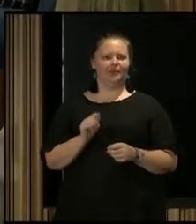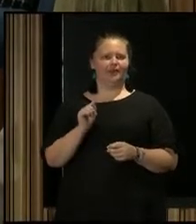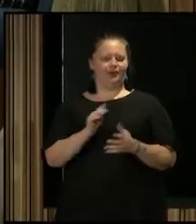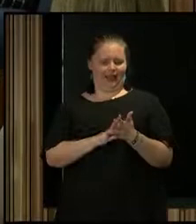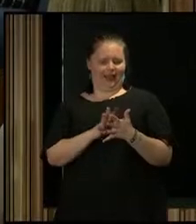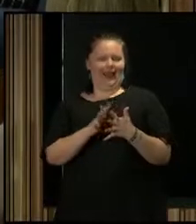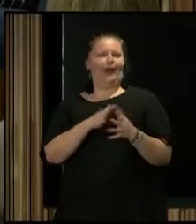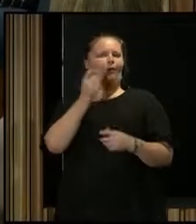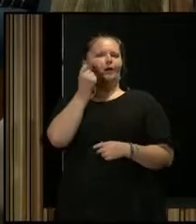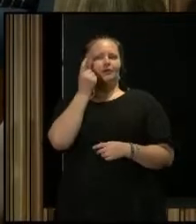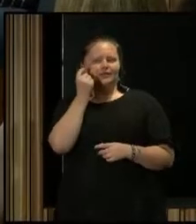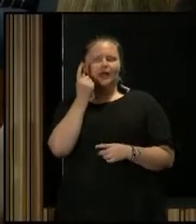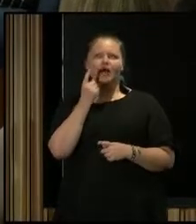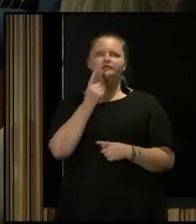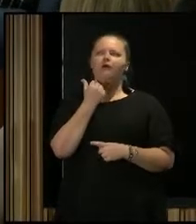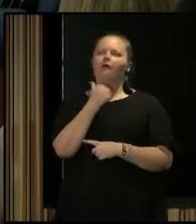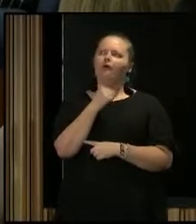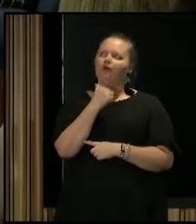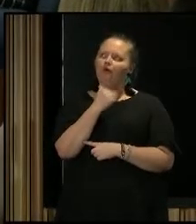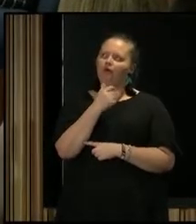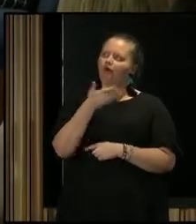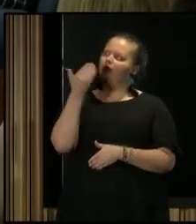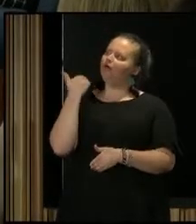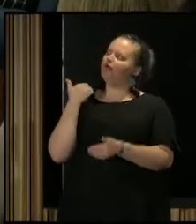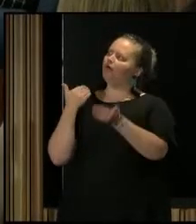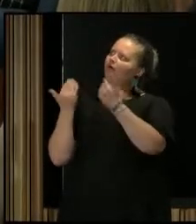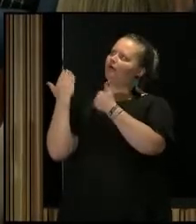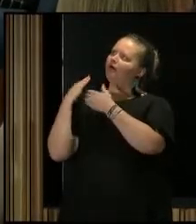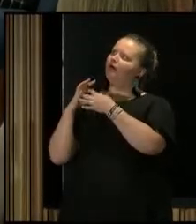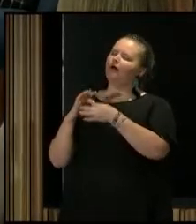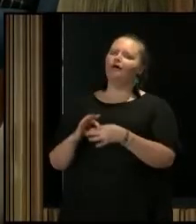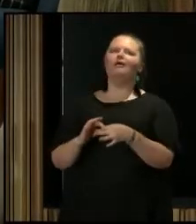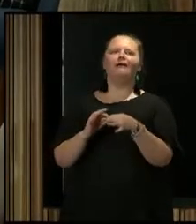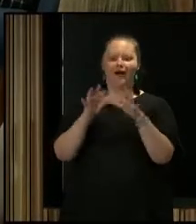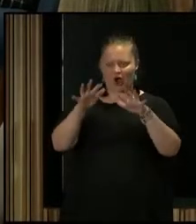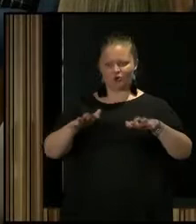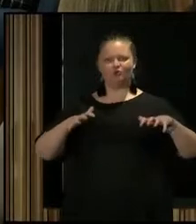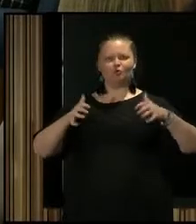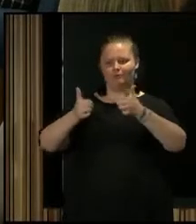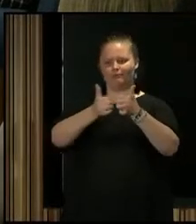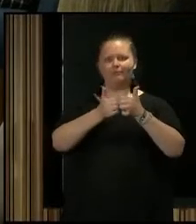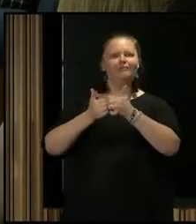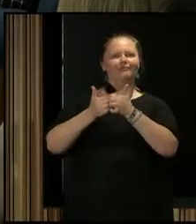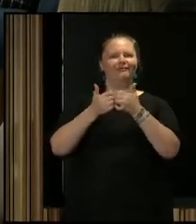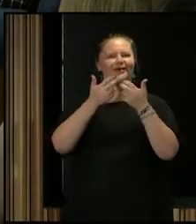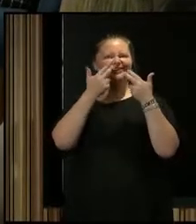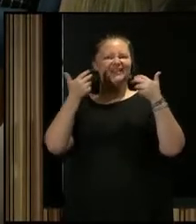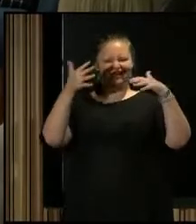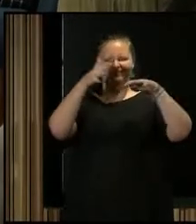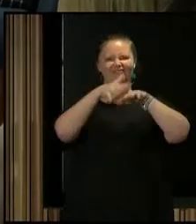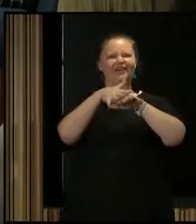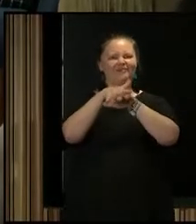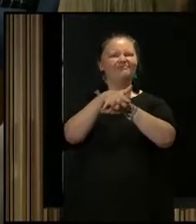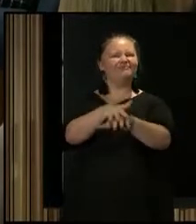all of those things I had been doing all fitted together in mass singing. And it was the first time I had ever